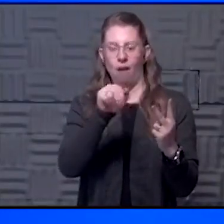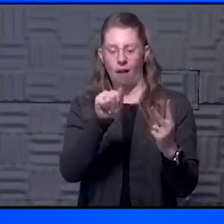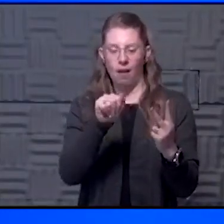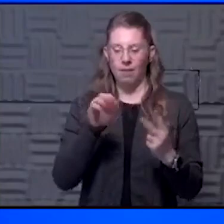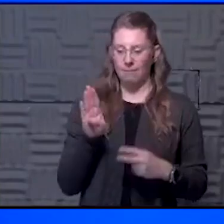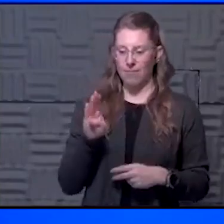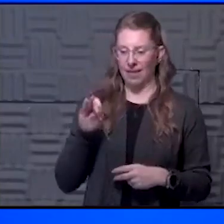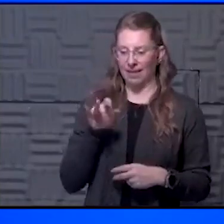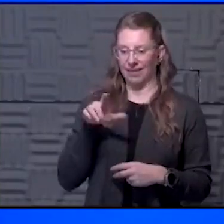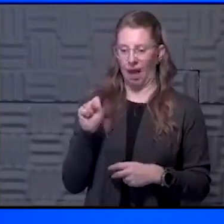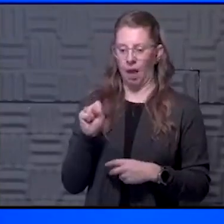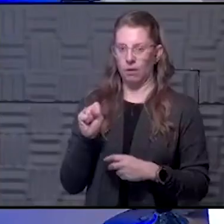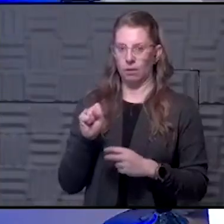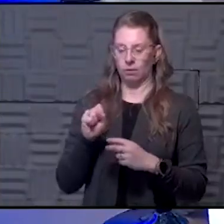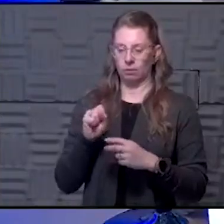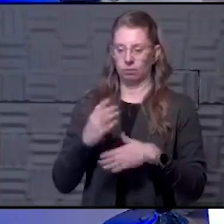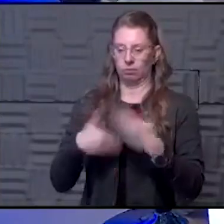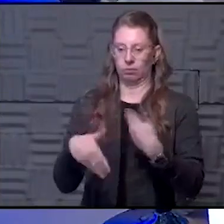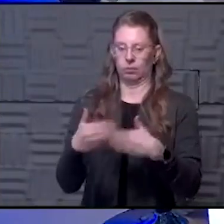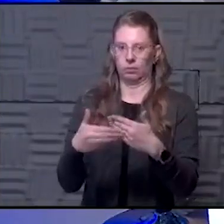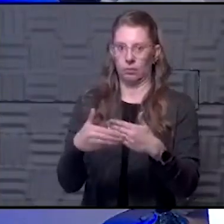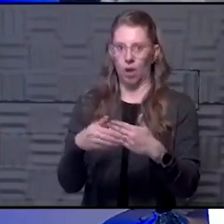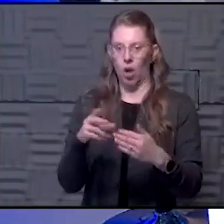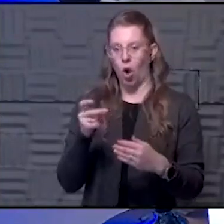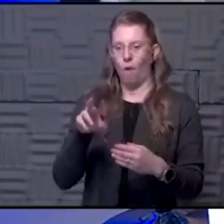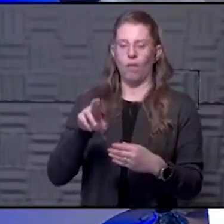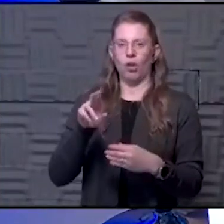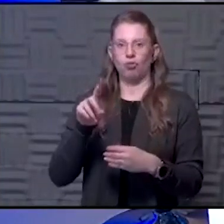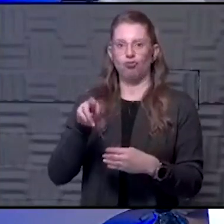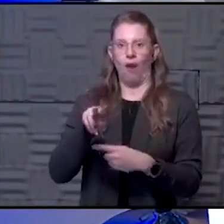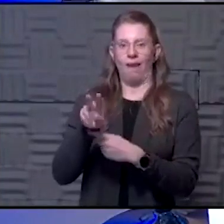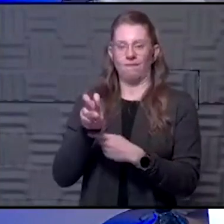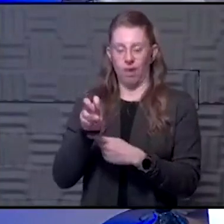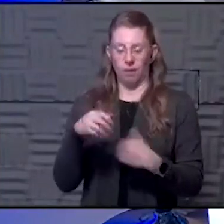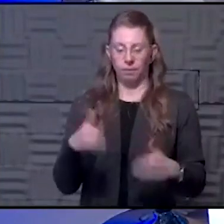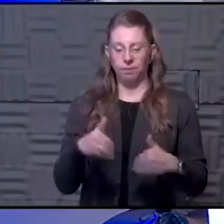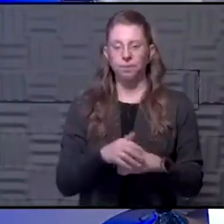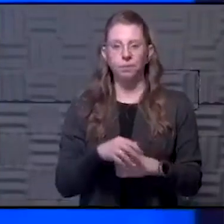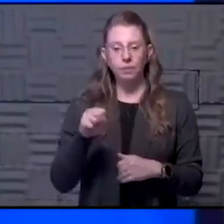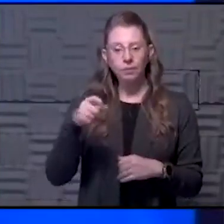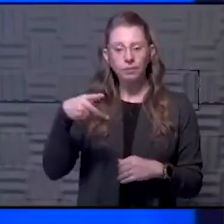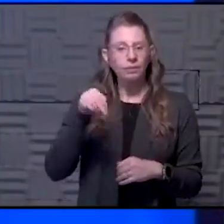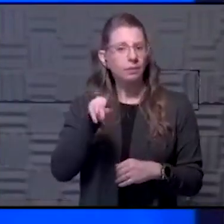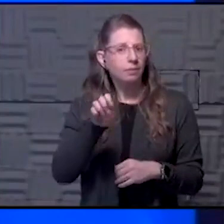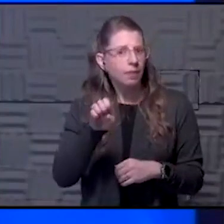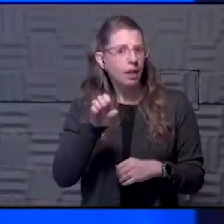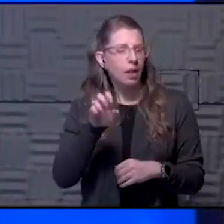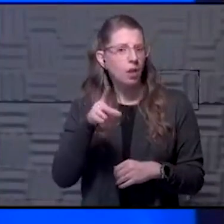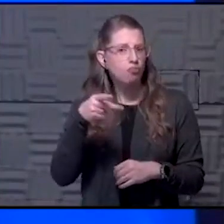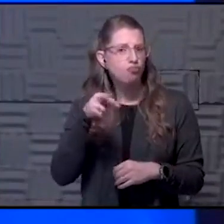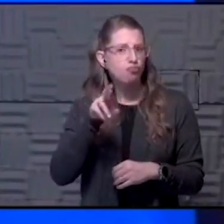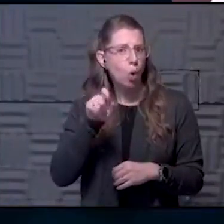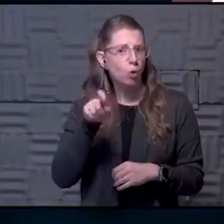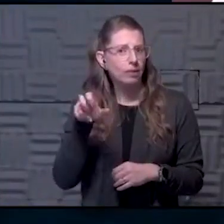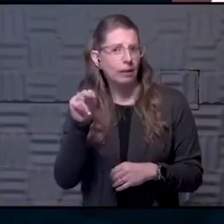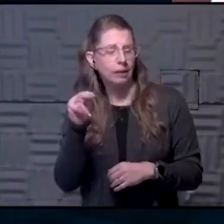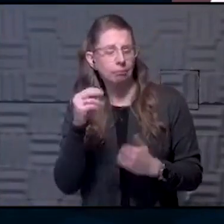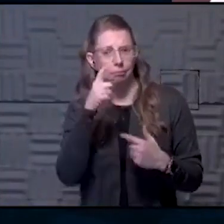get ramped up into overdrive. Yeah, it's interesting how strong your response is to the spike protein after the vaccination. I don't know. Dr. Norman, any thoughts that you have about